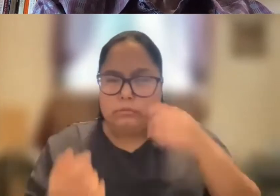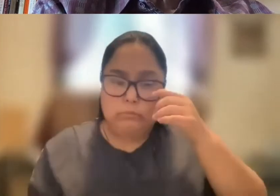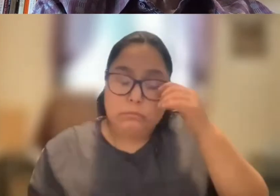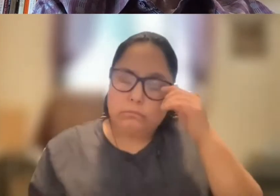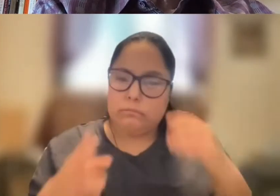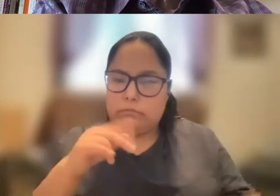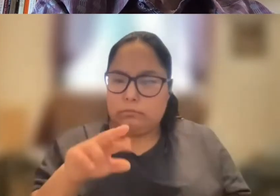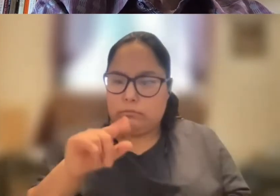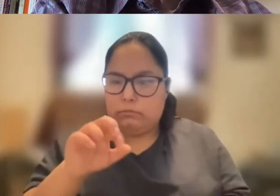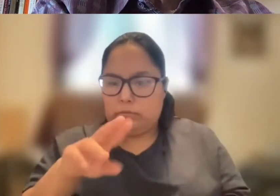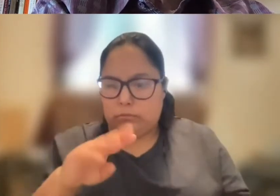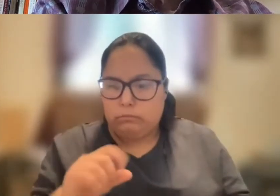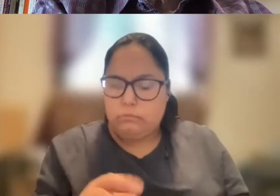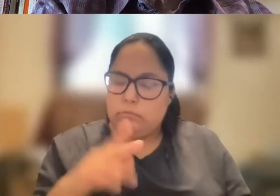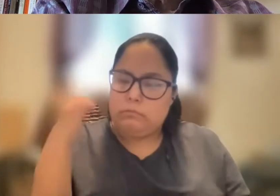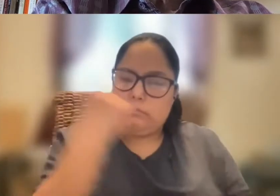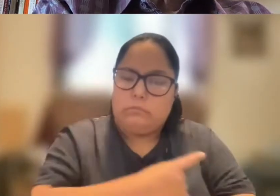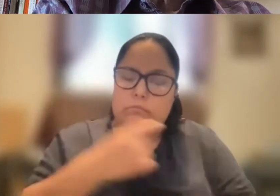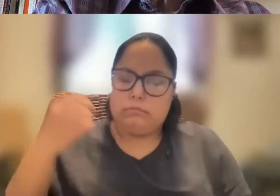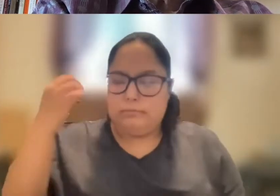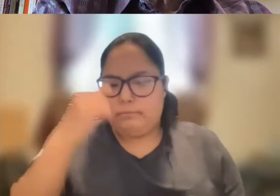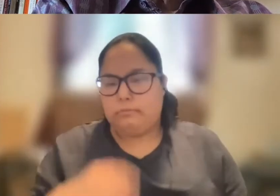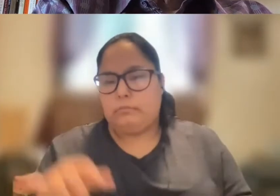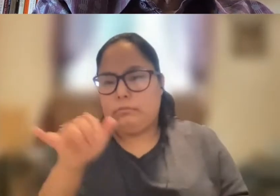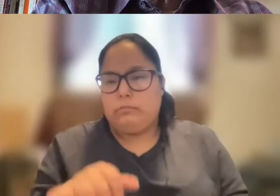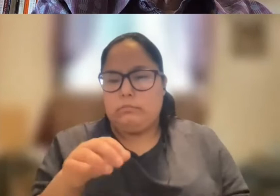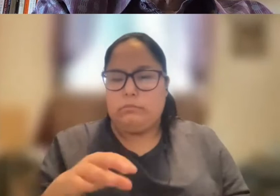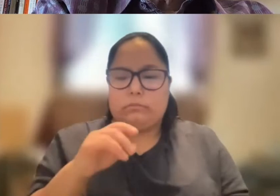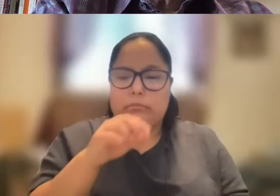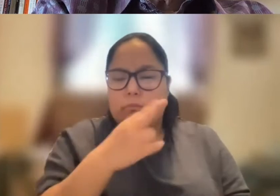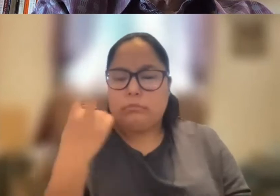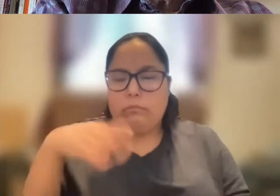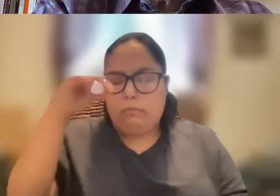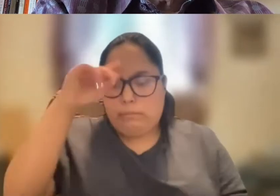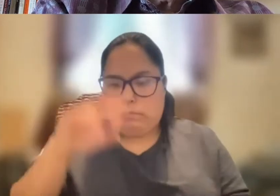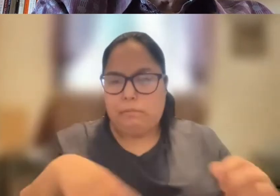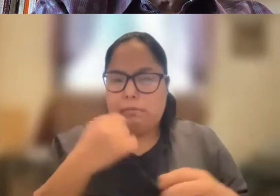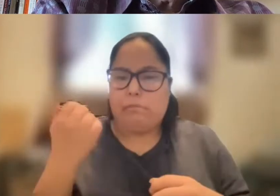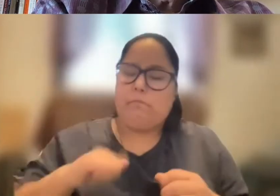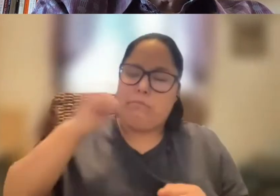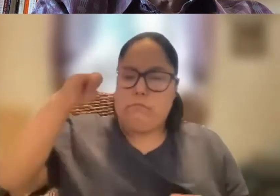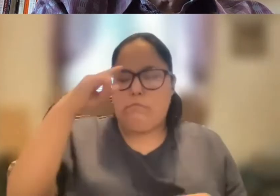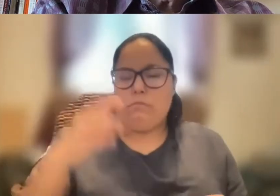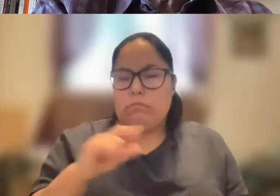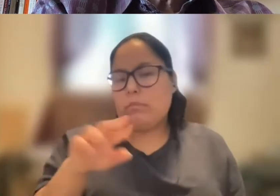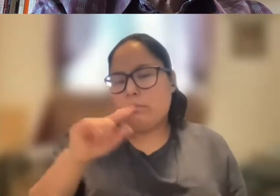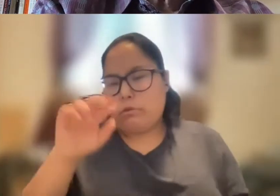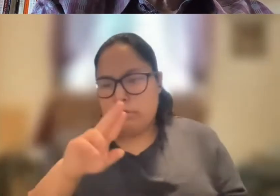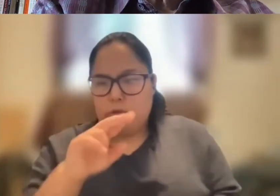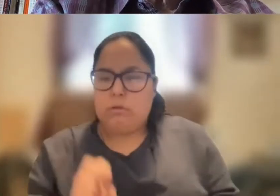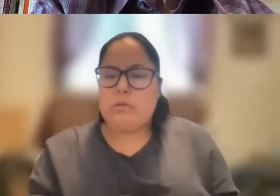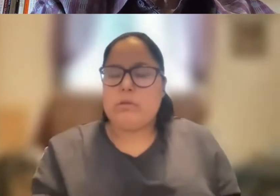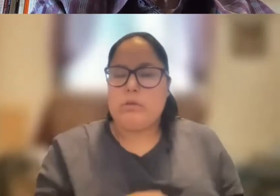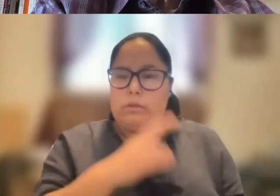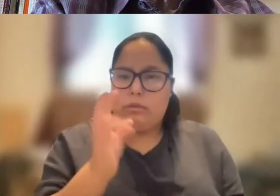On Remembrance Day, was just happened to be the day we had our second Sunday in November meeting that year. So we were